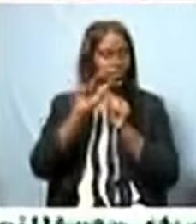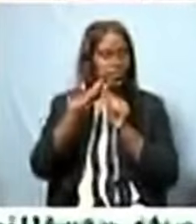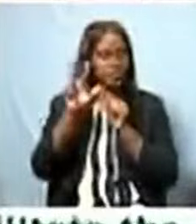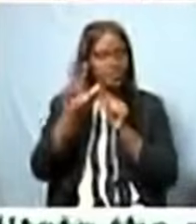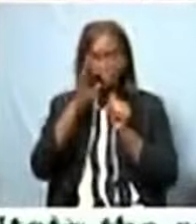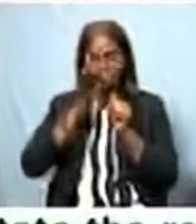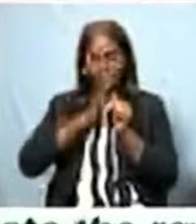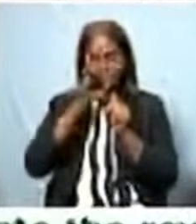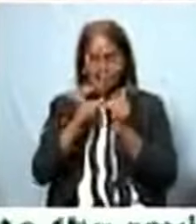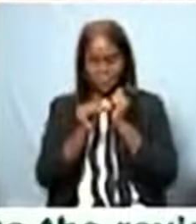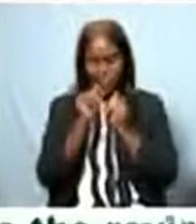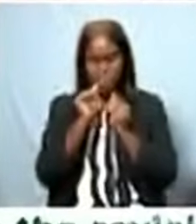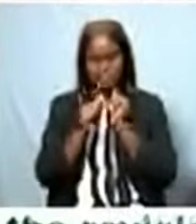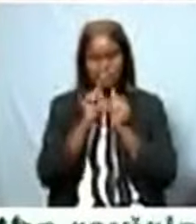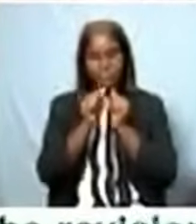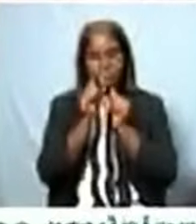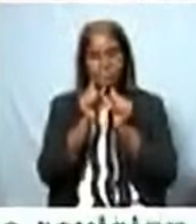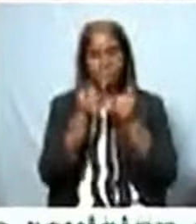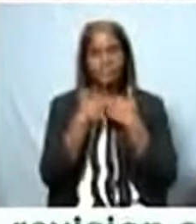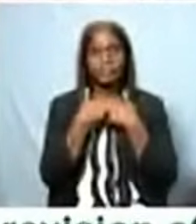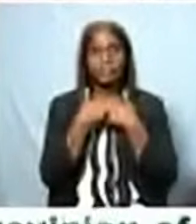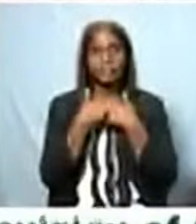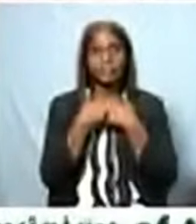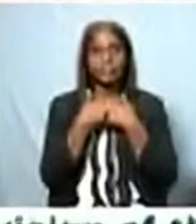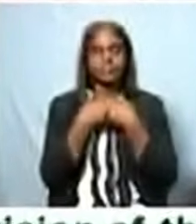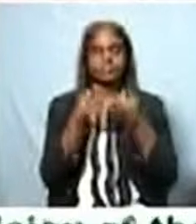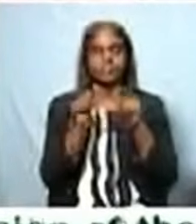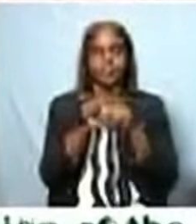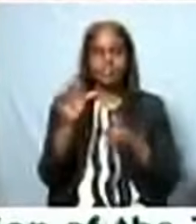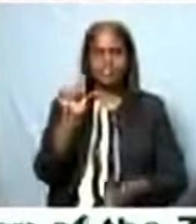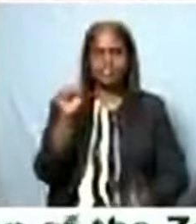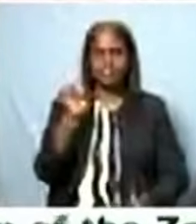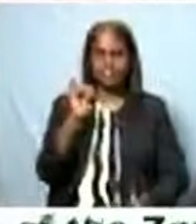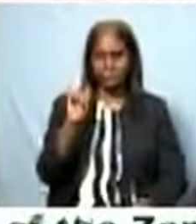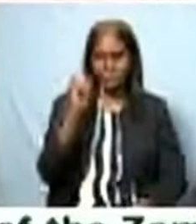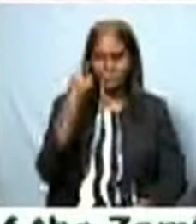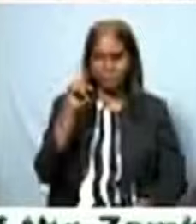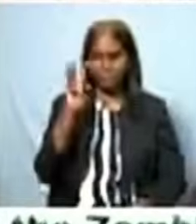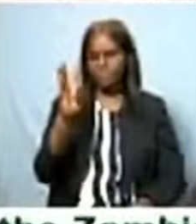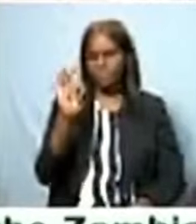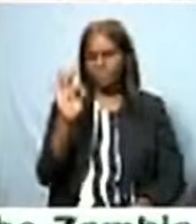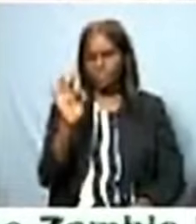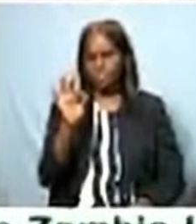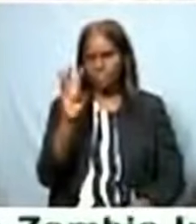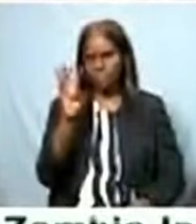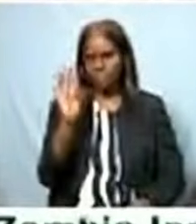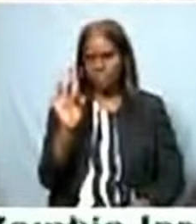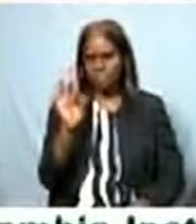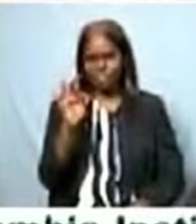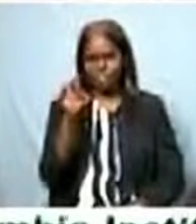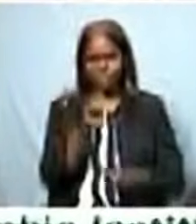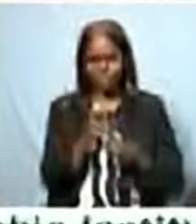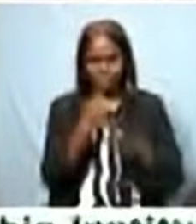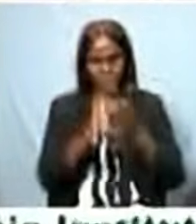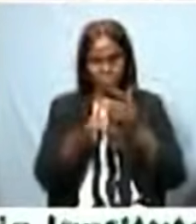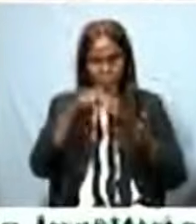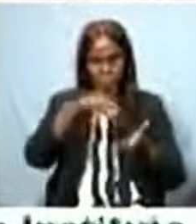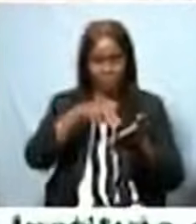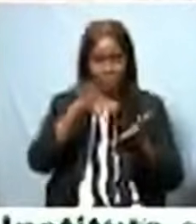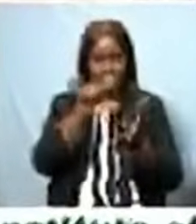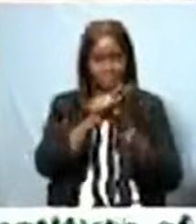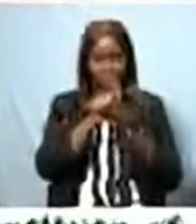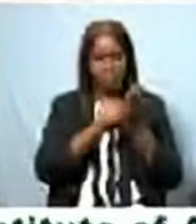it is because that the SI 49, from the standing